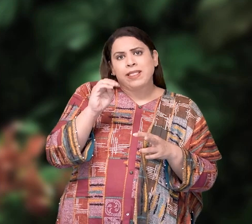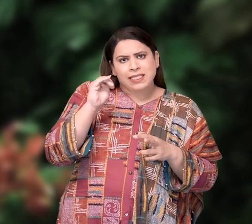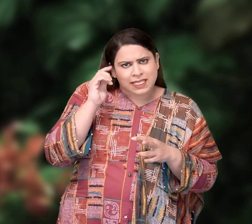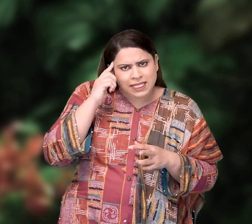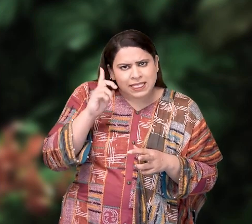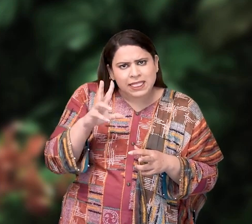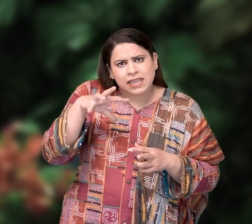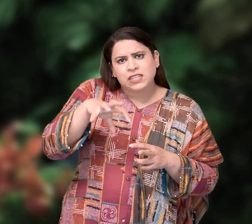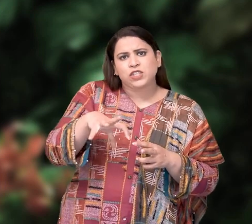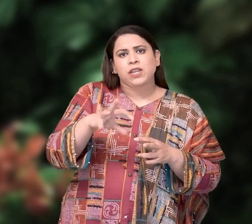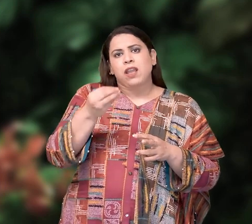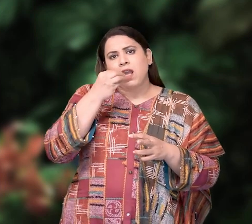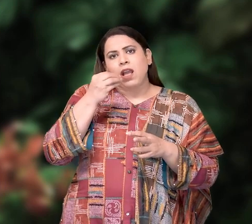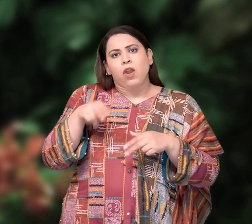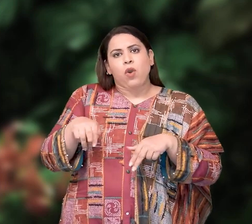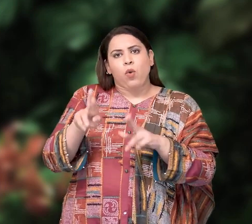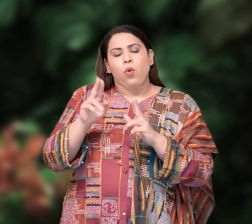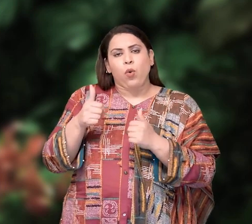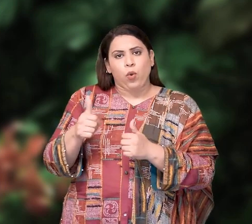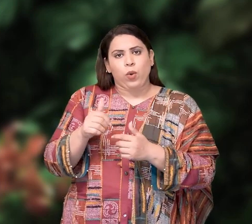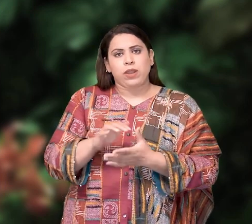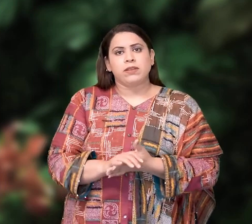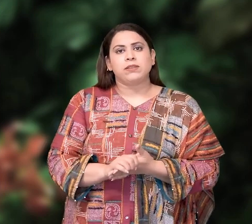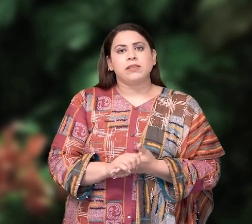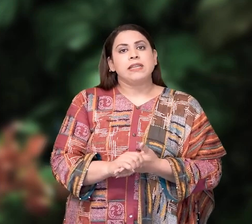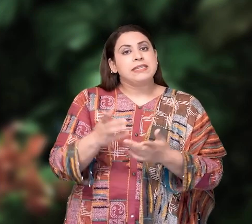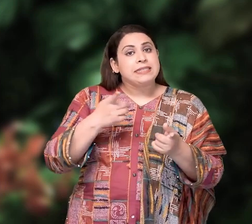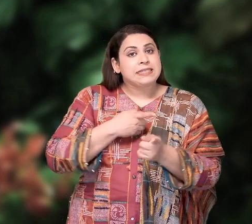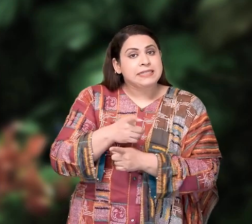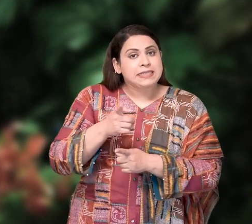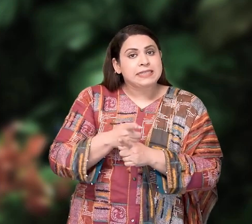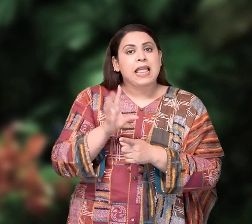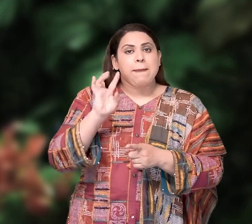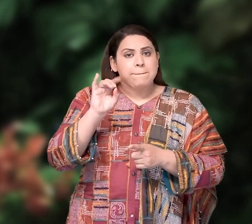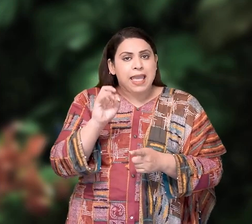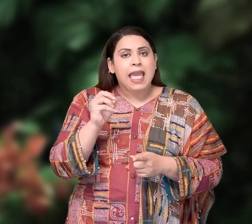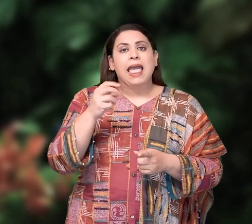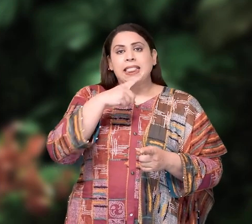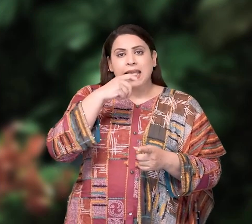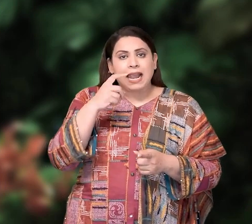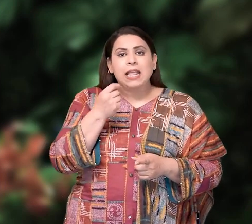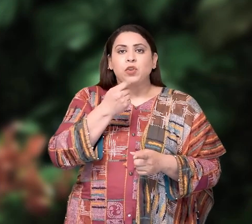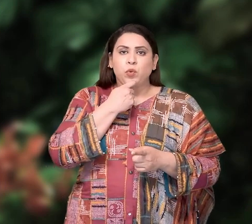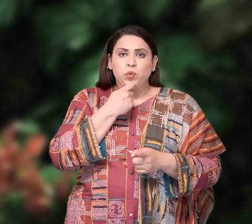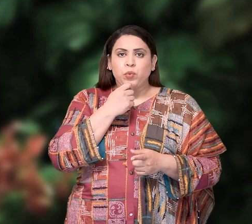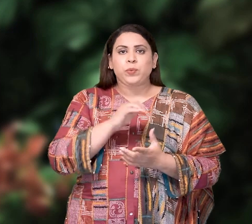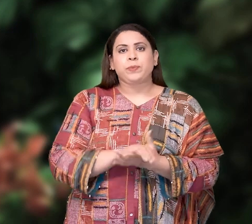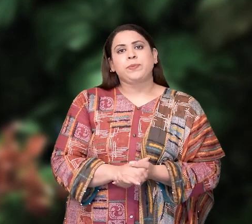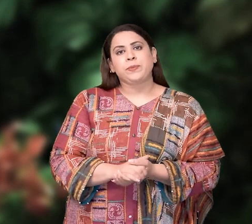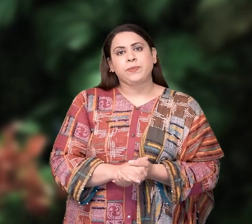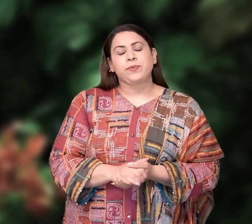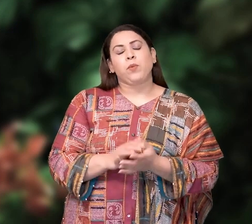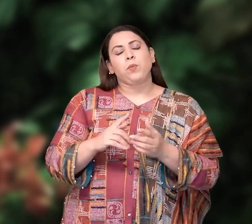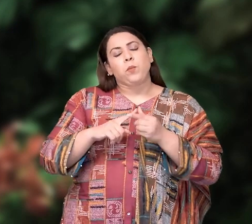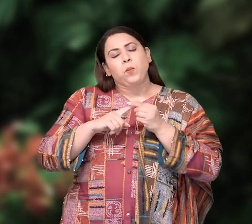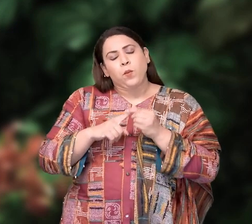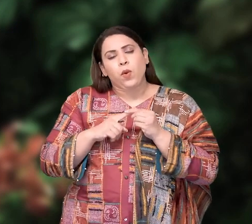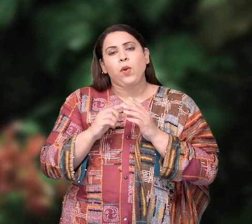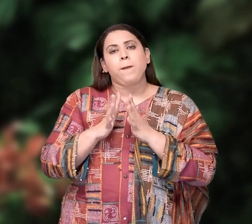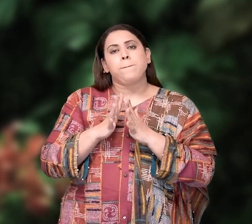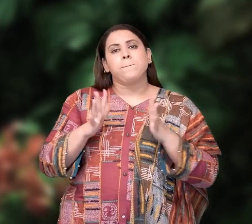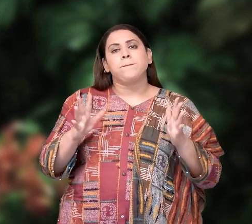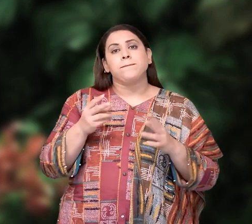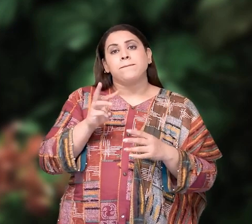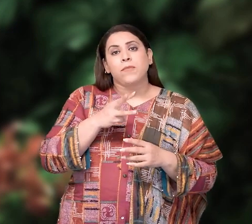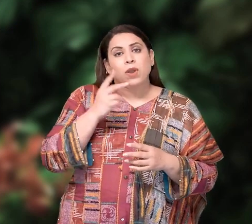which basically taught them maths and Urdu and English. However, the most important thing that was